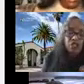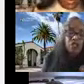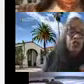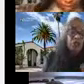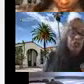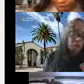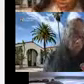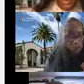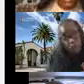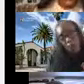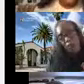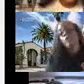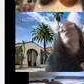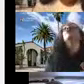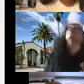Students called?